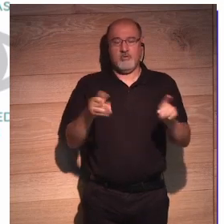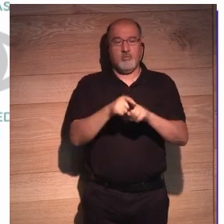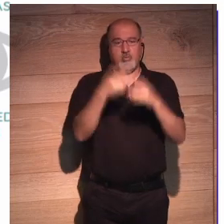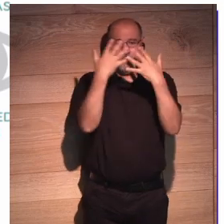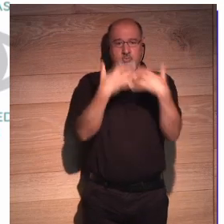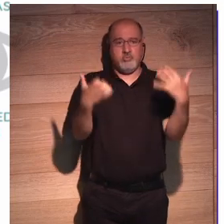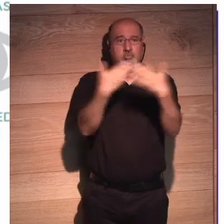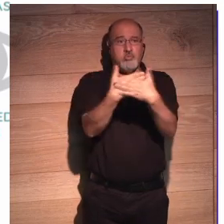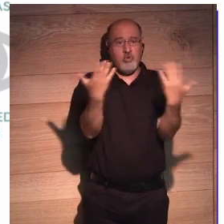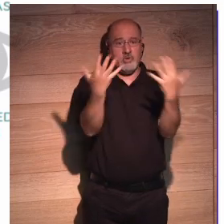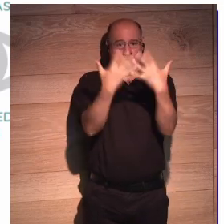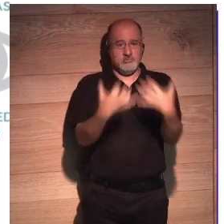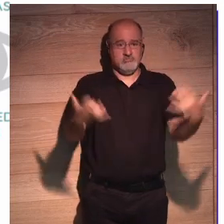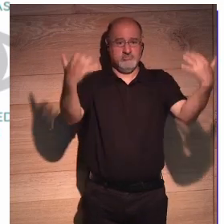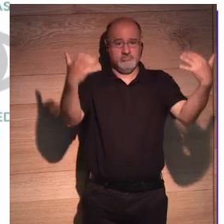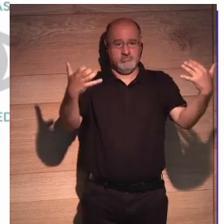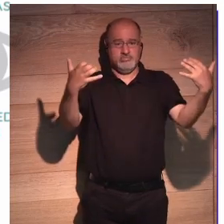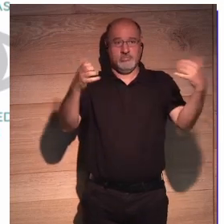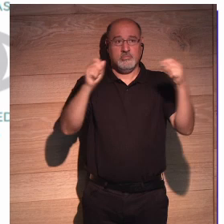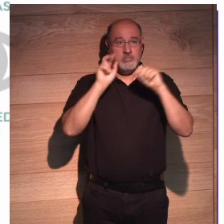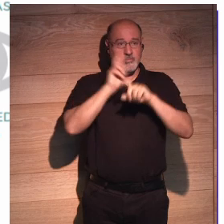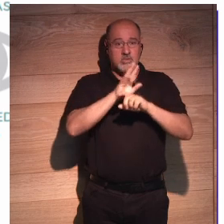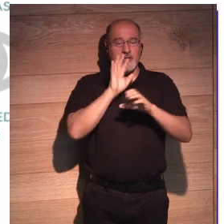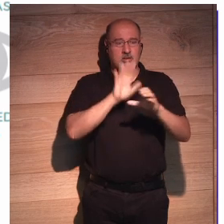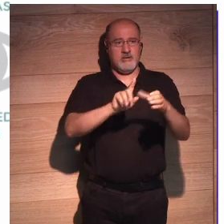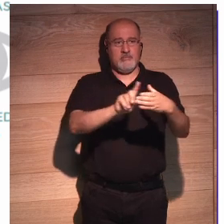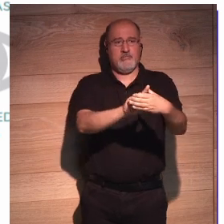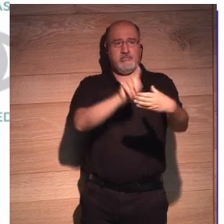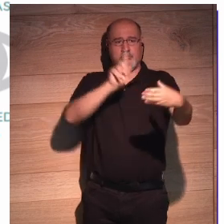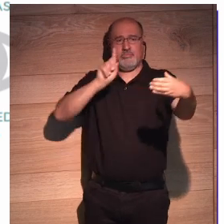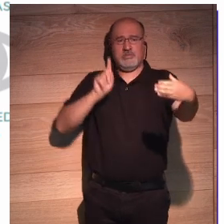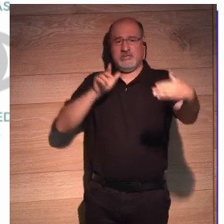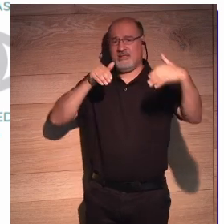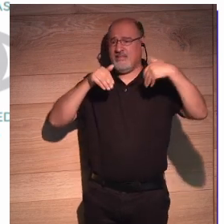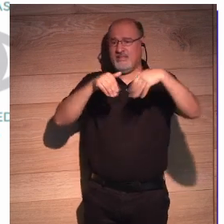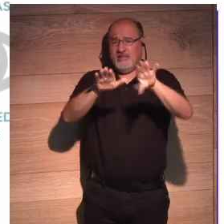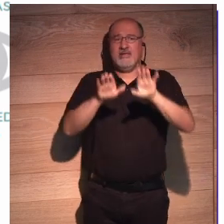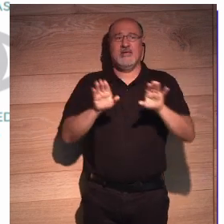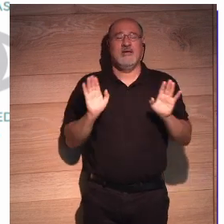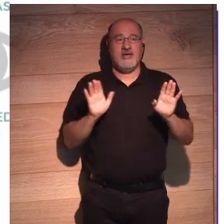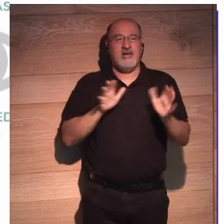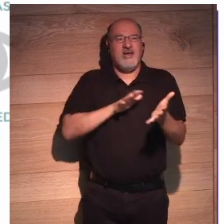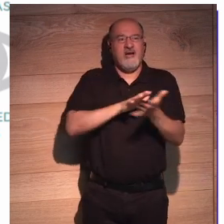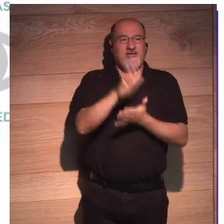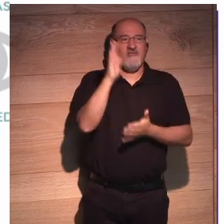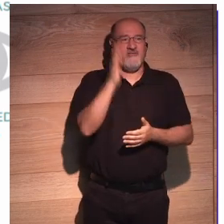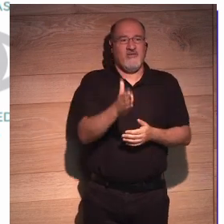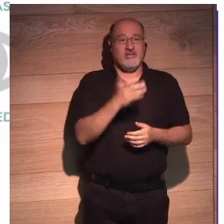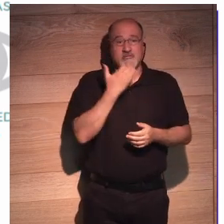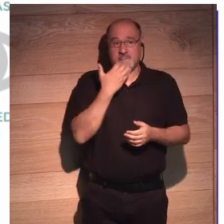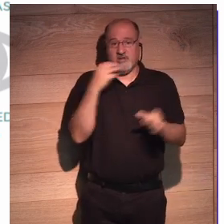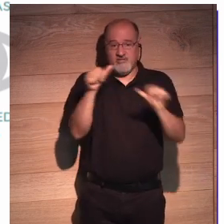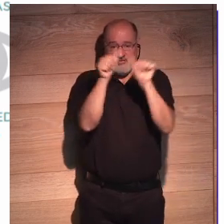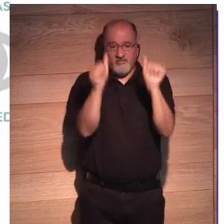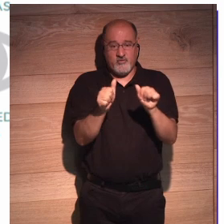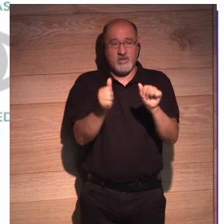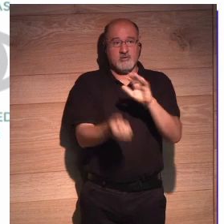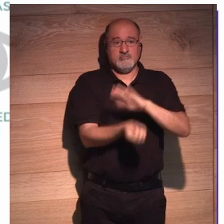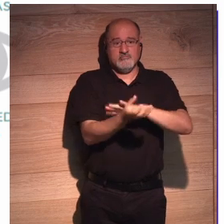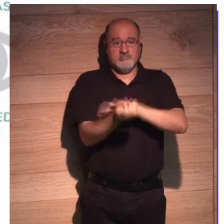out a bit? New genres, new formats. So think about the development of TV, for instance, or film. We've got this emergence